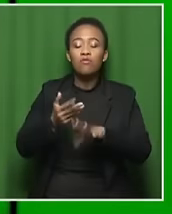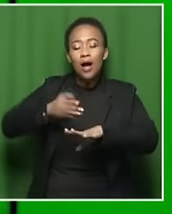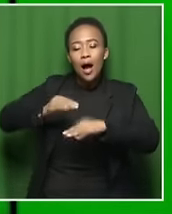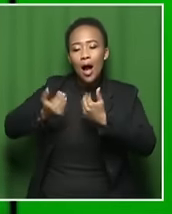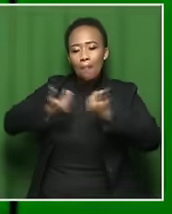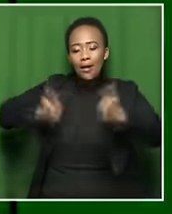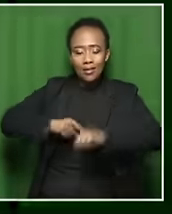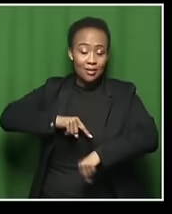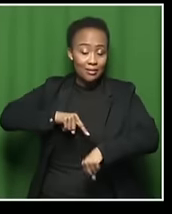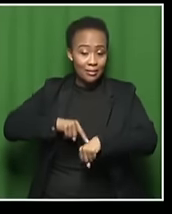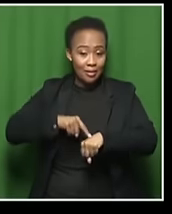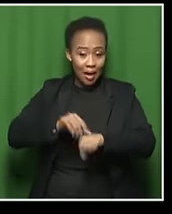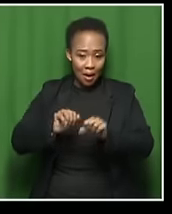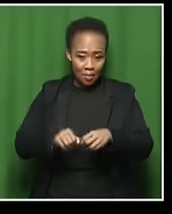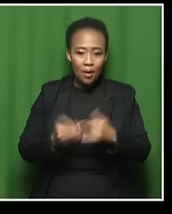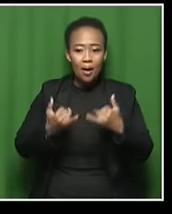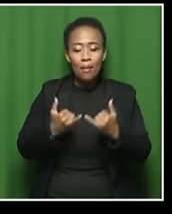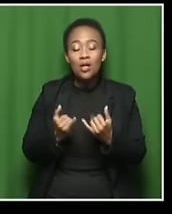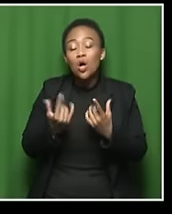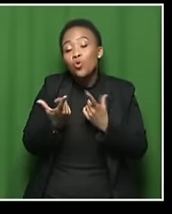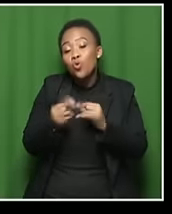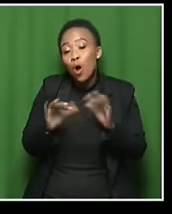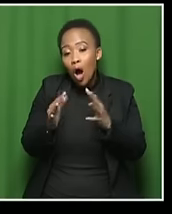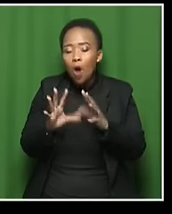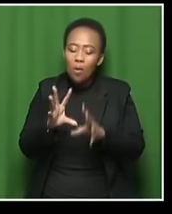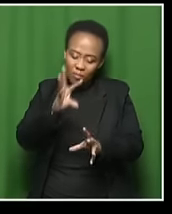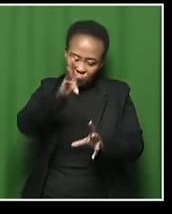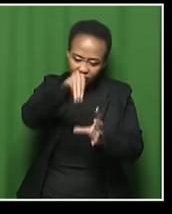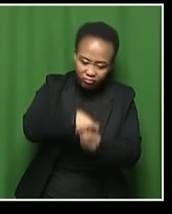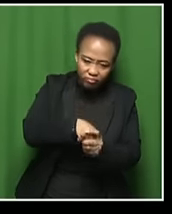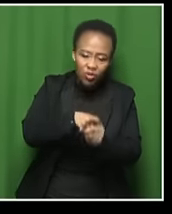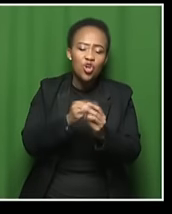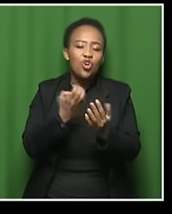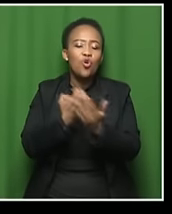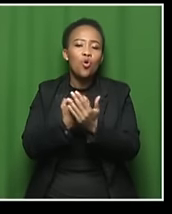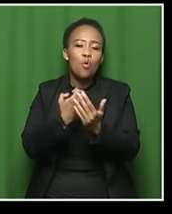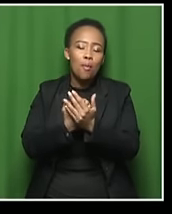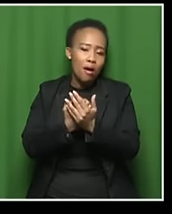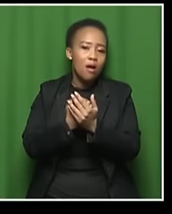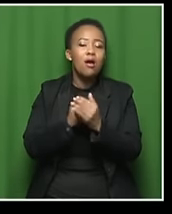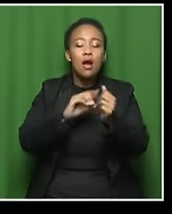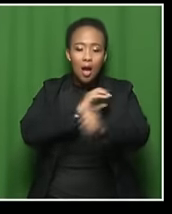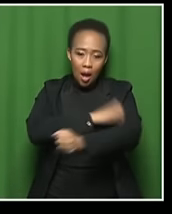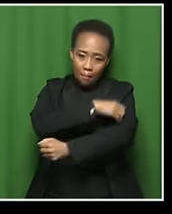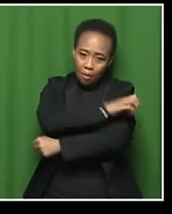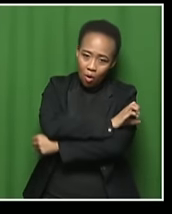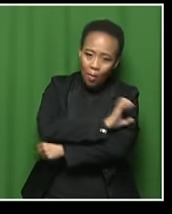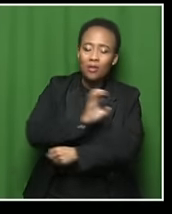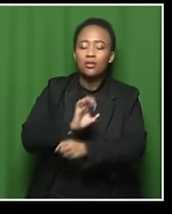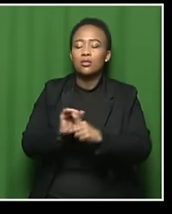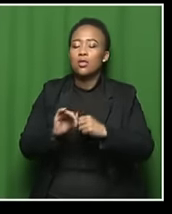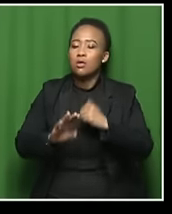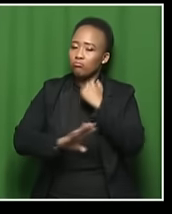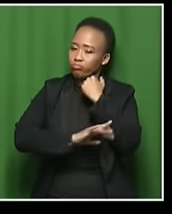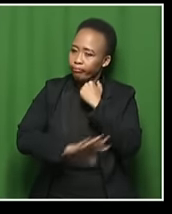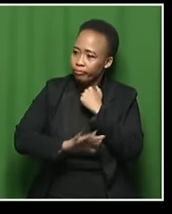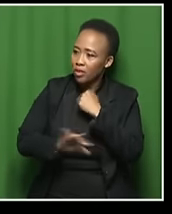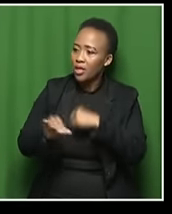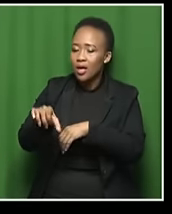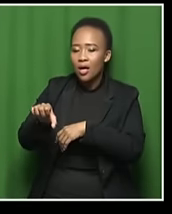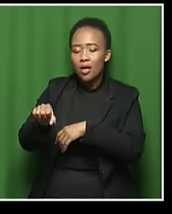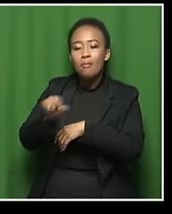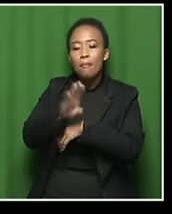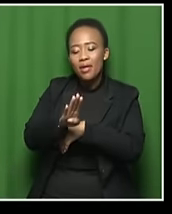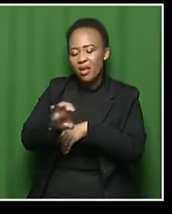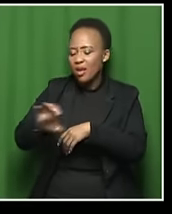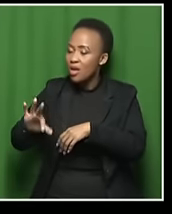to be replaced by inclusive economic empowerment that provides grassroots level empowerment in a way that BEE has never, because